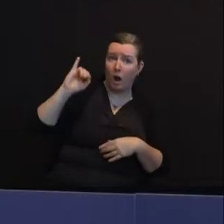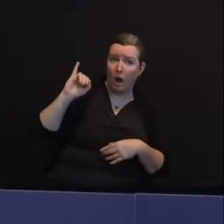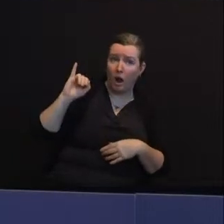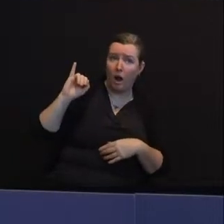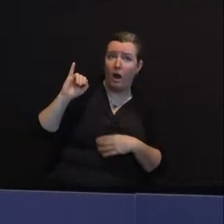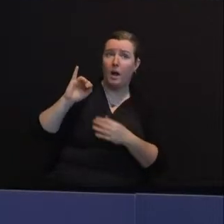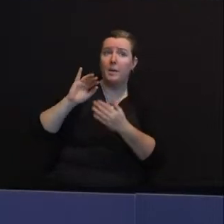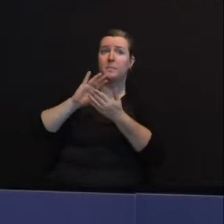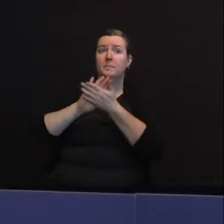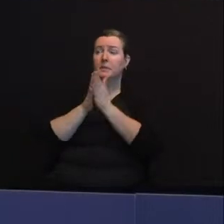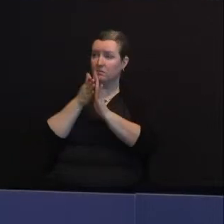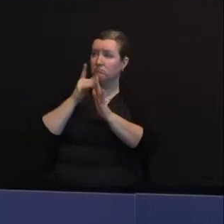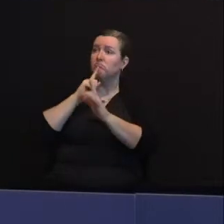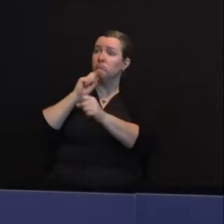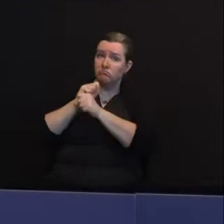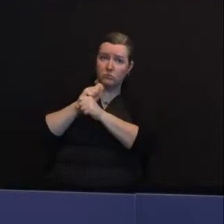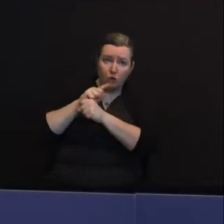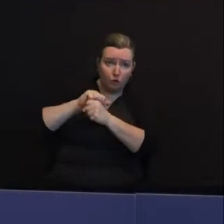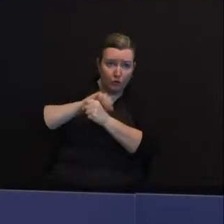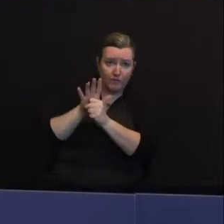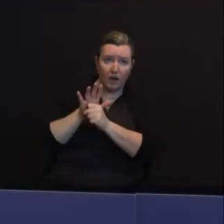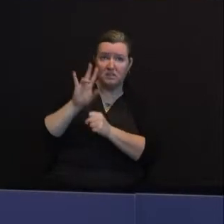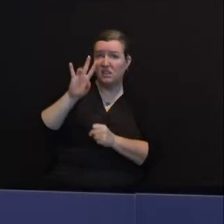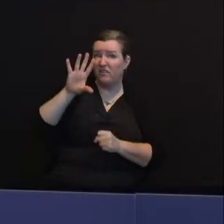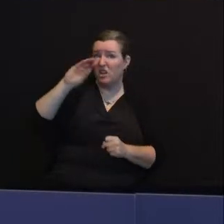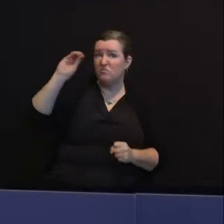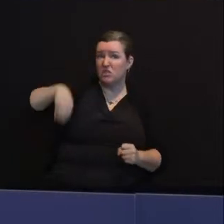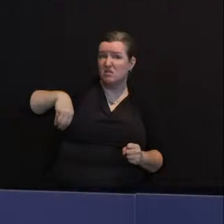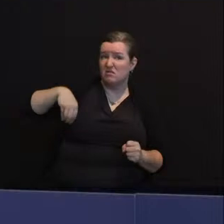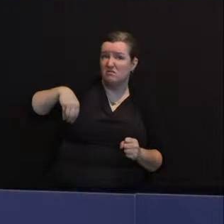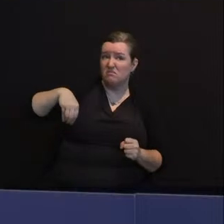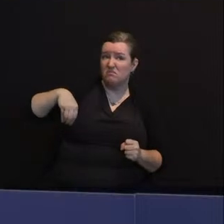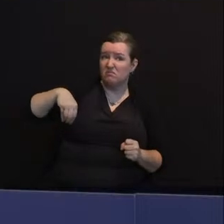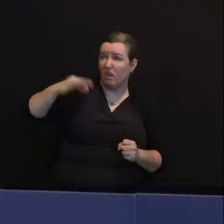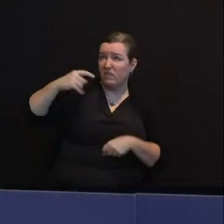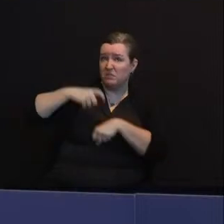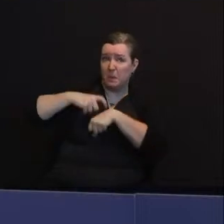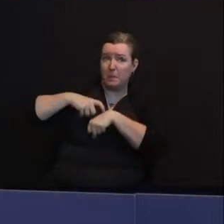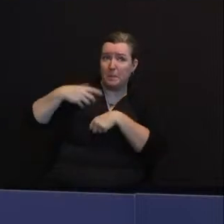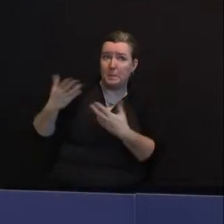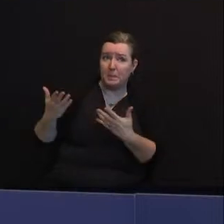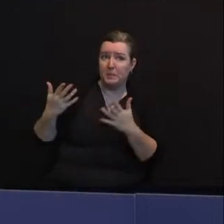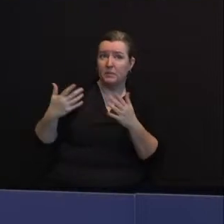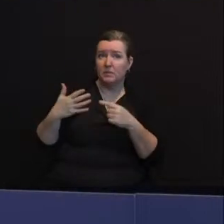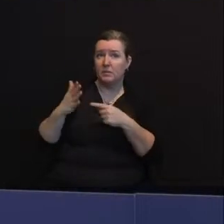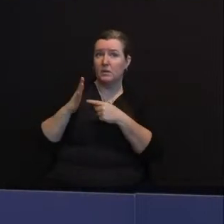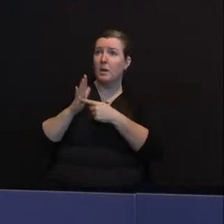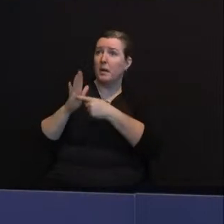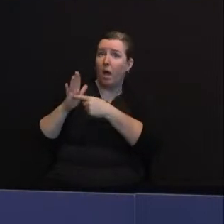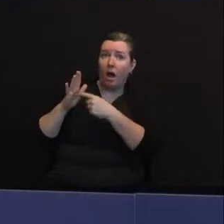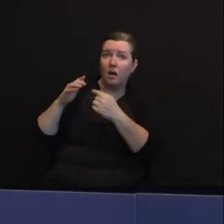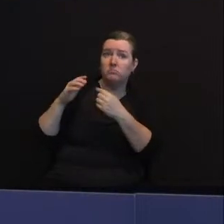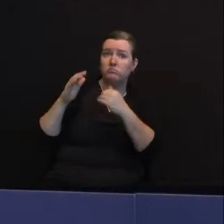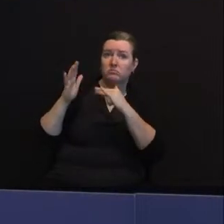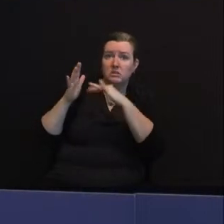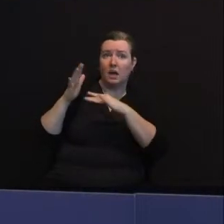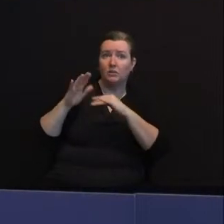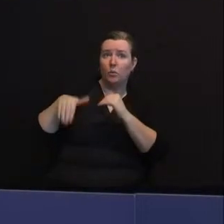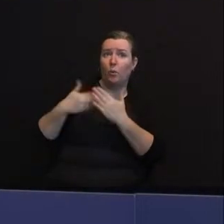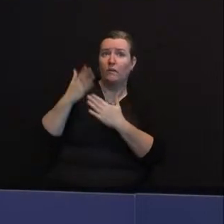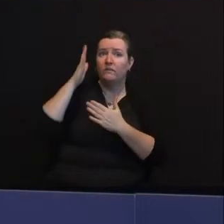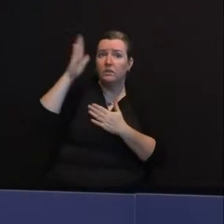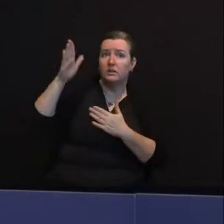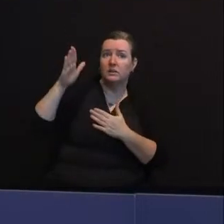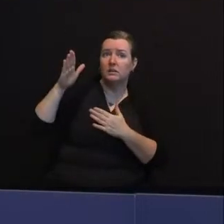positive is at 75%. It looks at all future holidays at similar